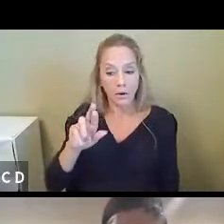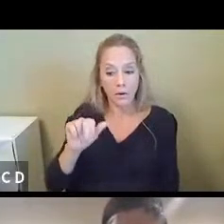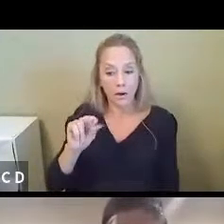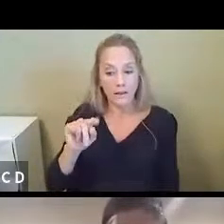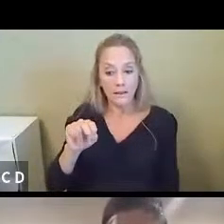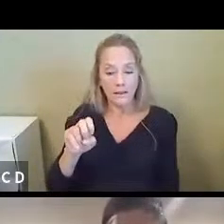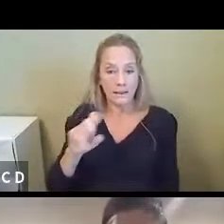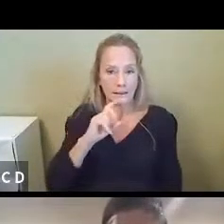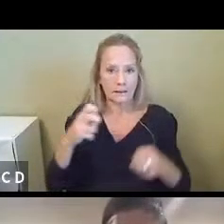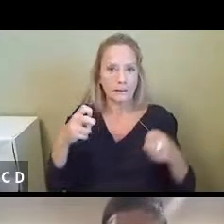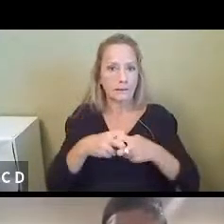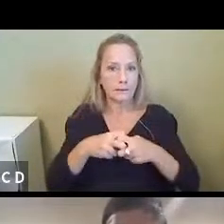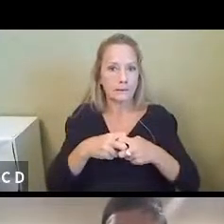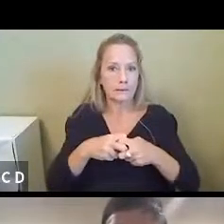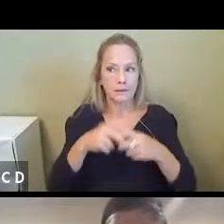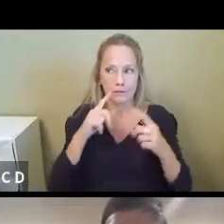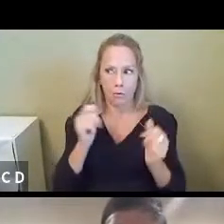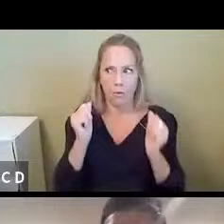every university.